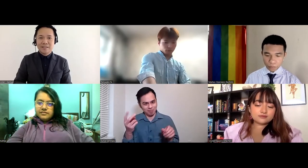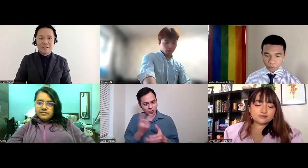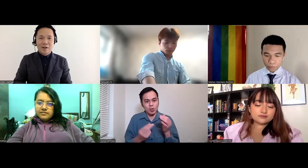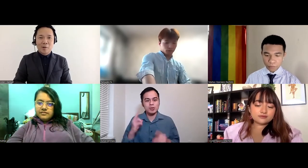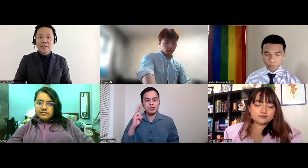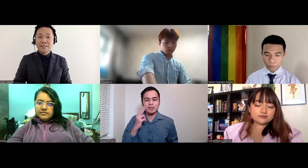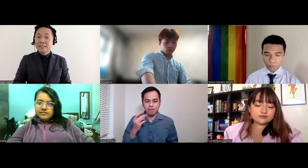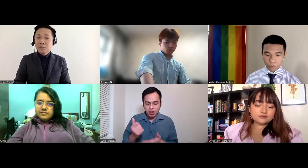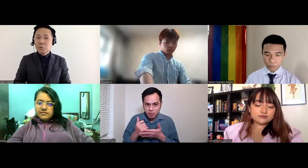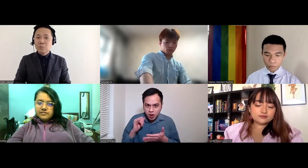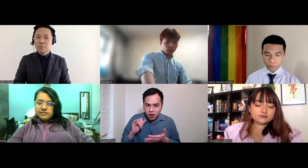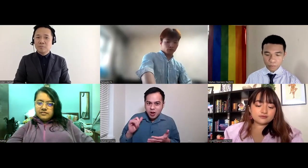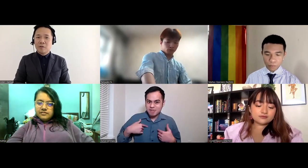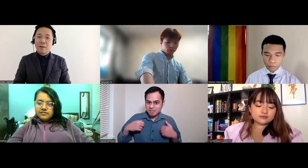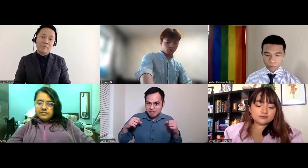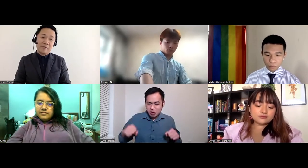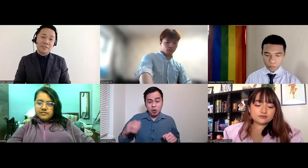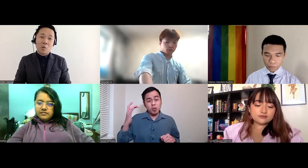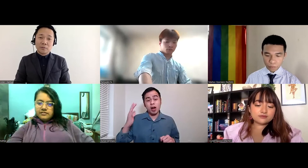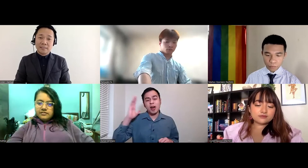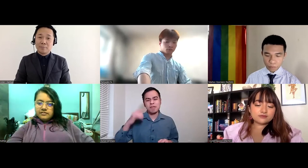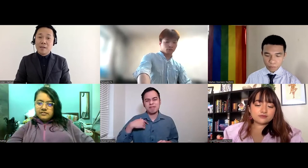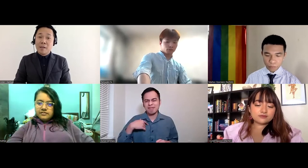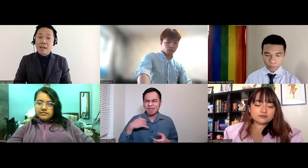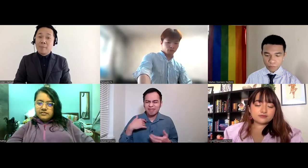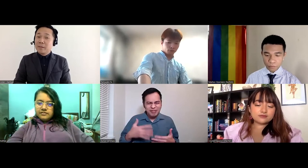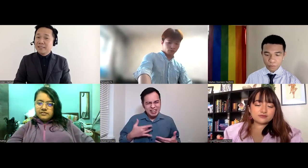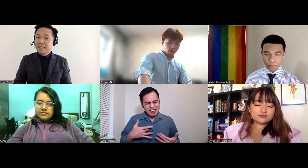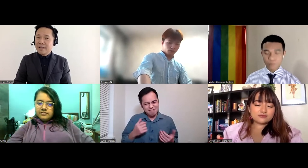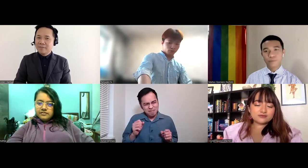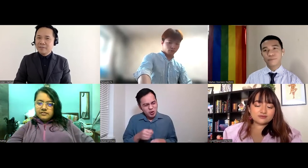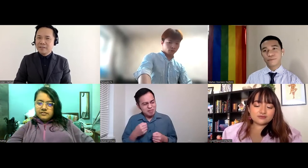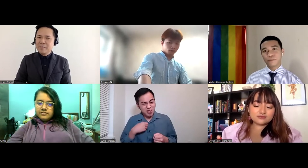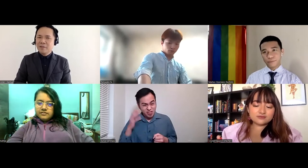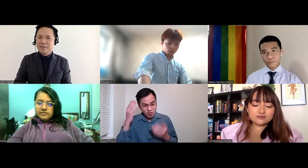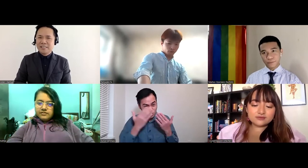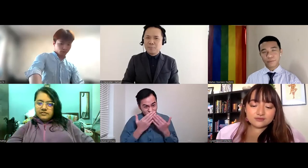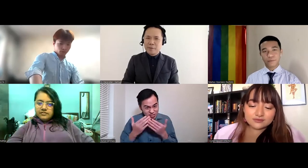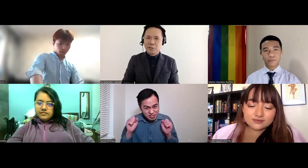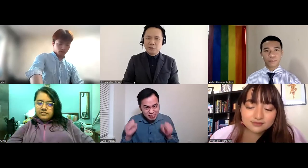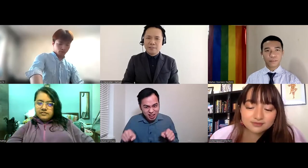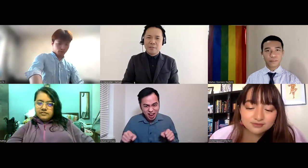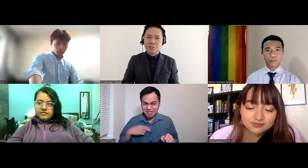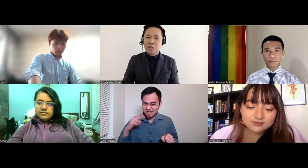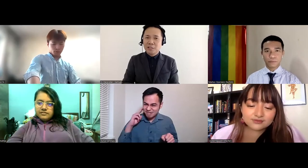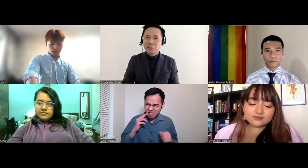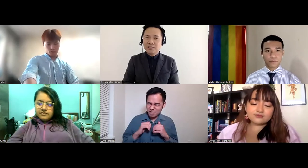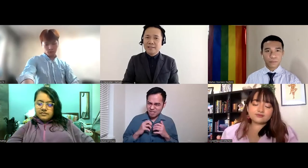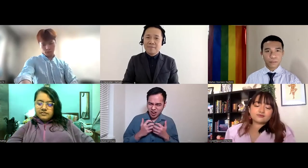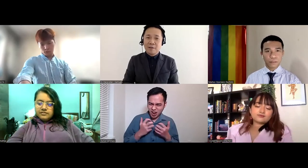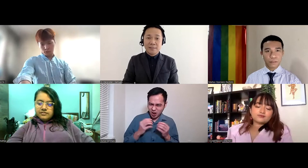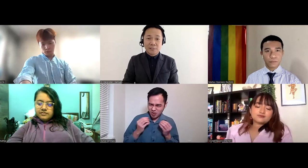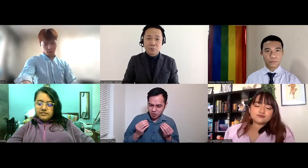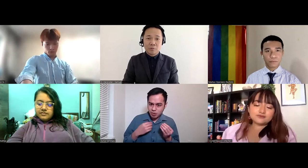Alverdin, all right? These two are my favorite authors because they have give me a lot of inspiration about the challenges